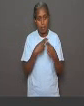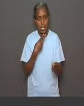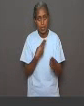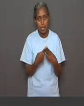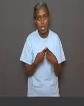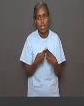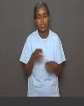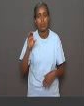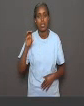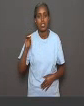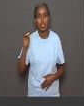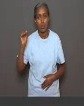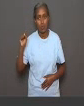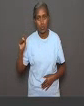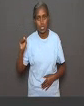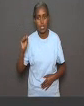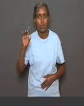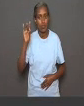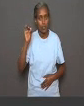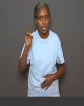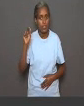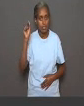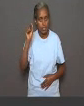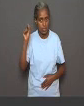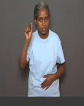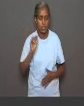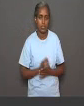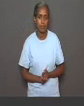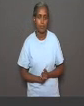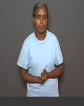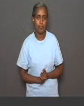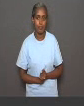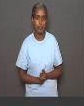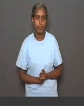multiplied by the cosine of 80 degrees.